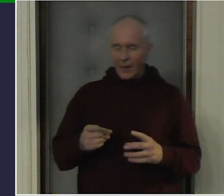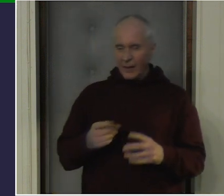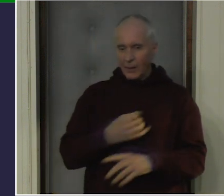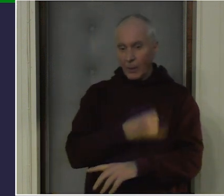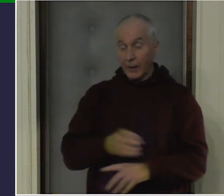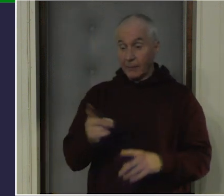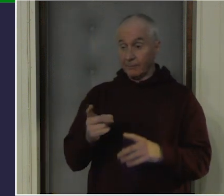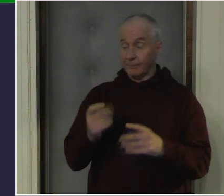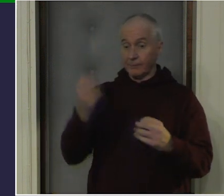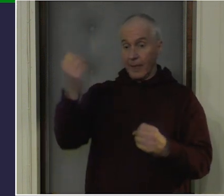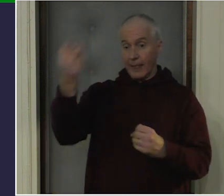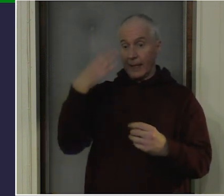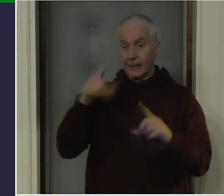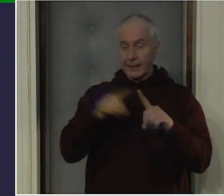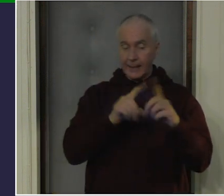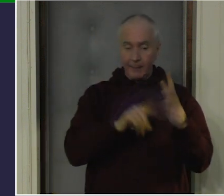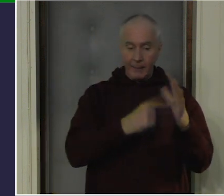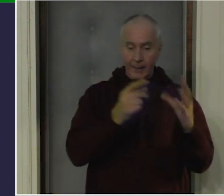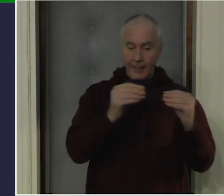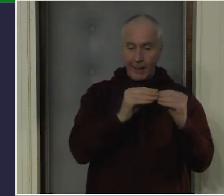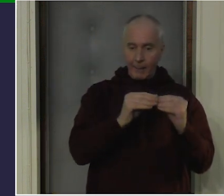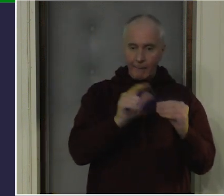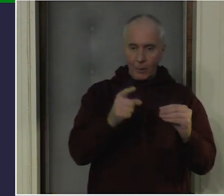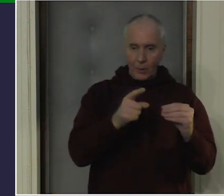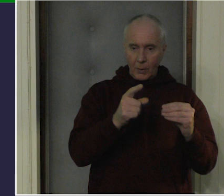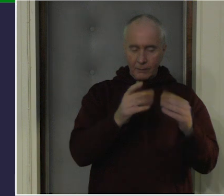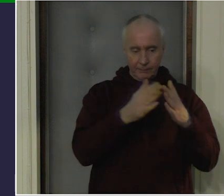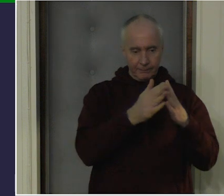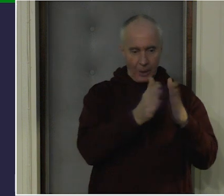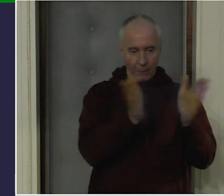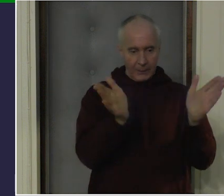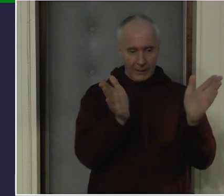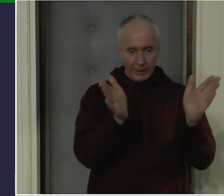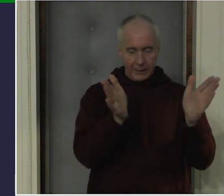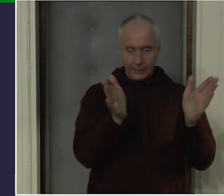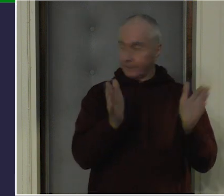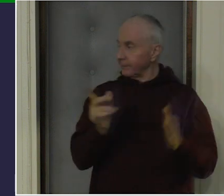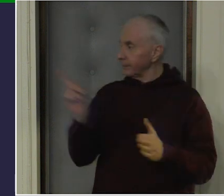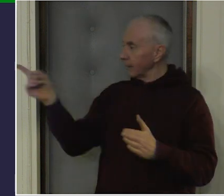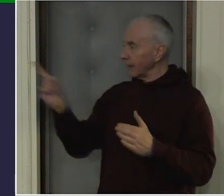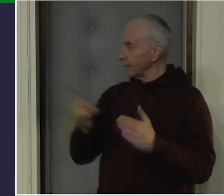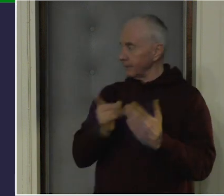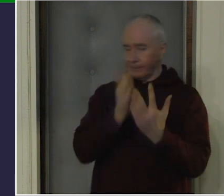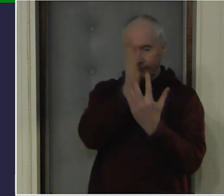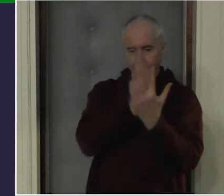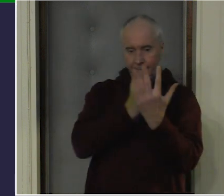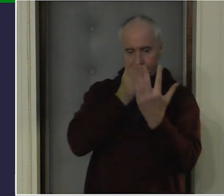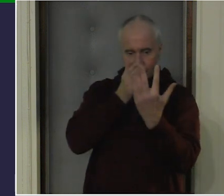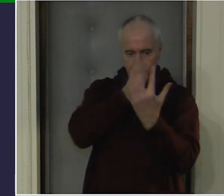light source like we use in the laboratory to do optics experiments, and I've just passed it through a slit here, and you see the light coming